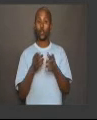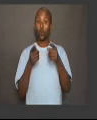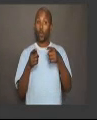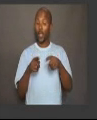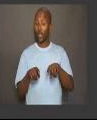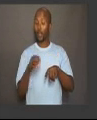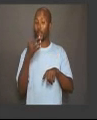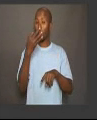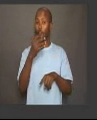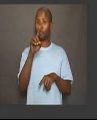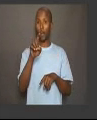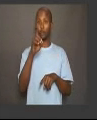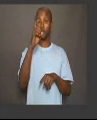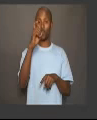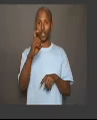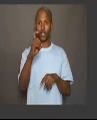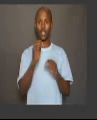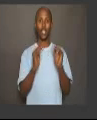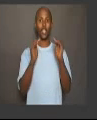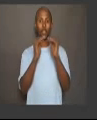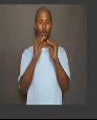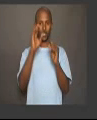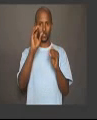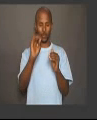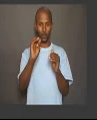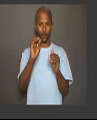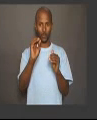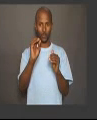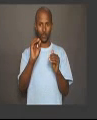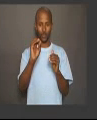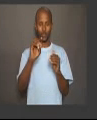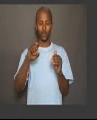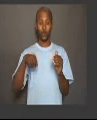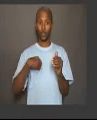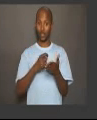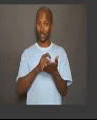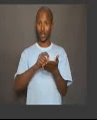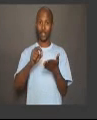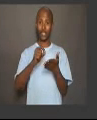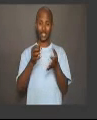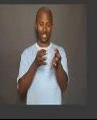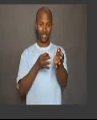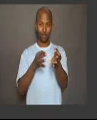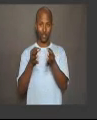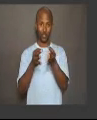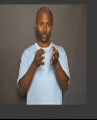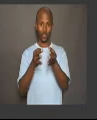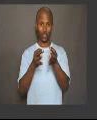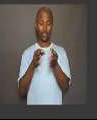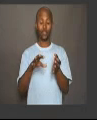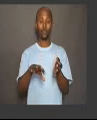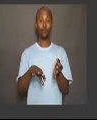When f prime of x equals 0, we can rewrite the expression